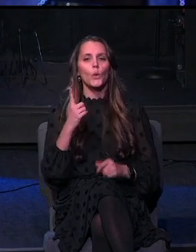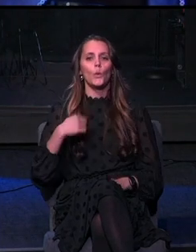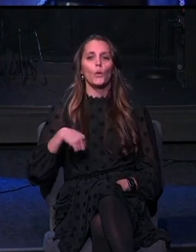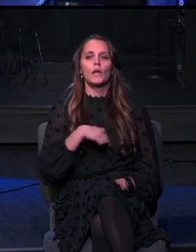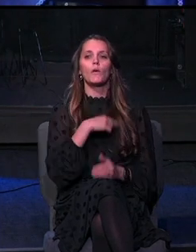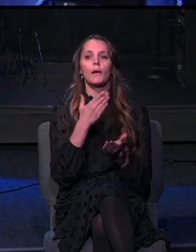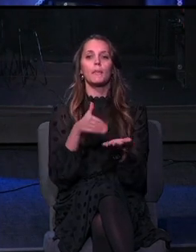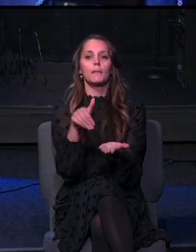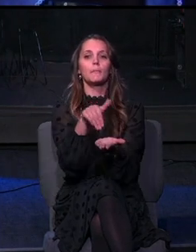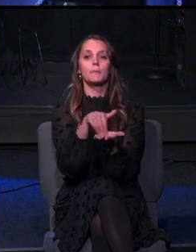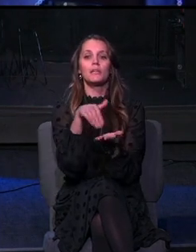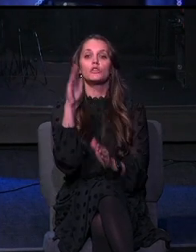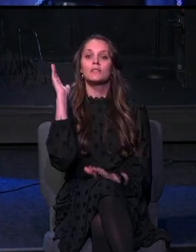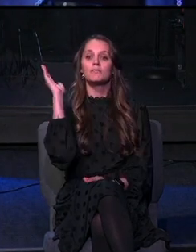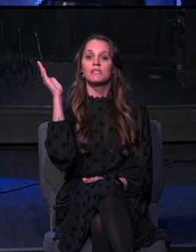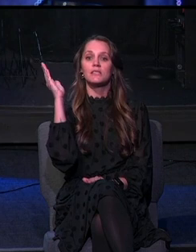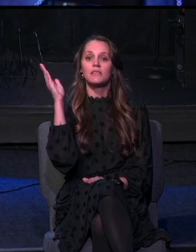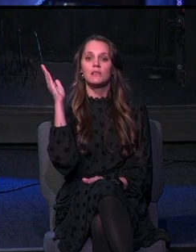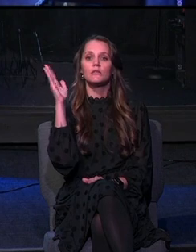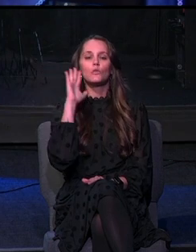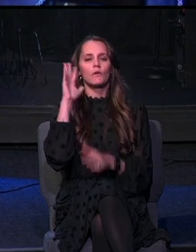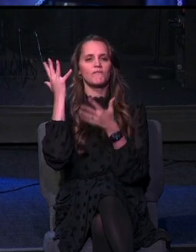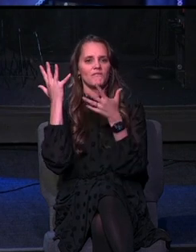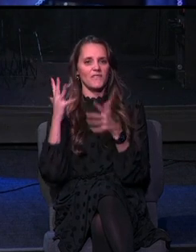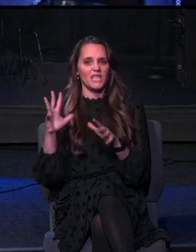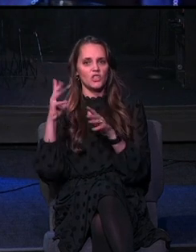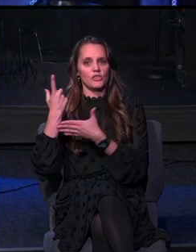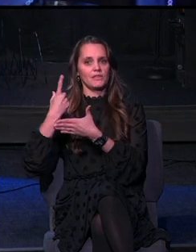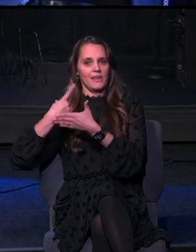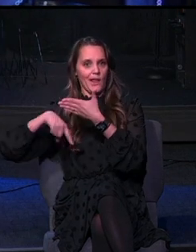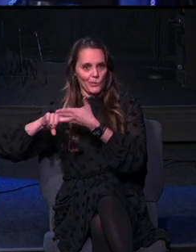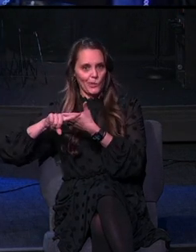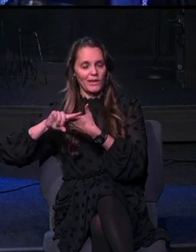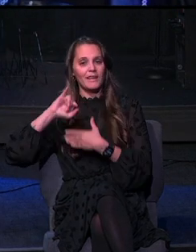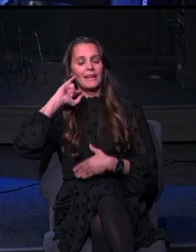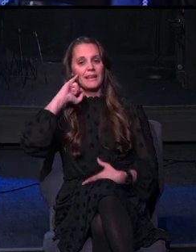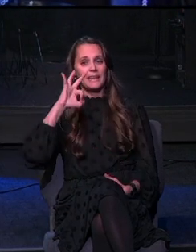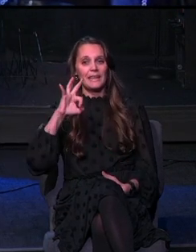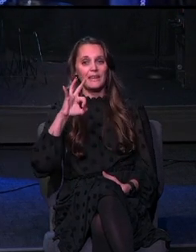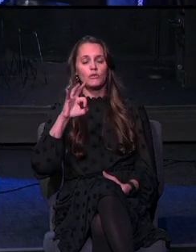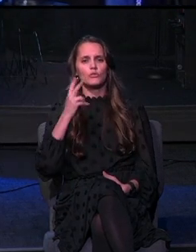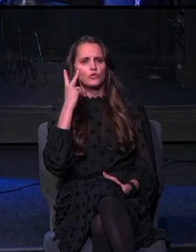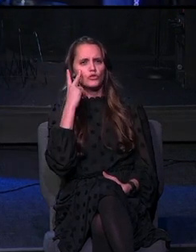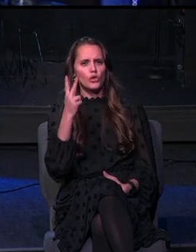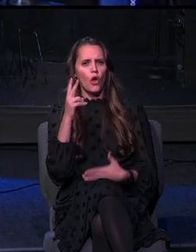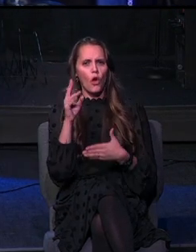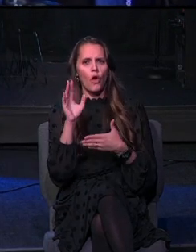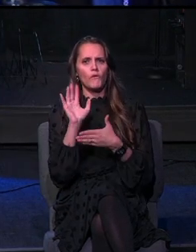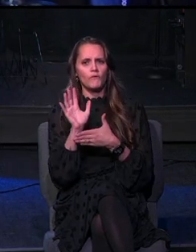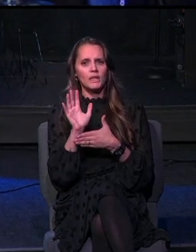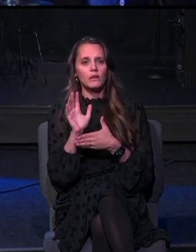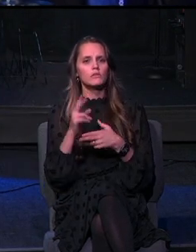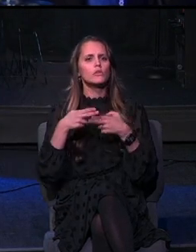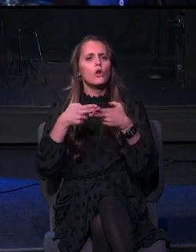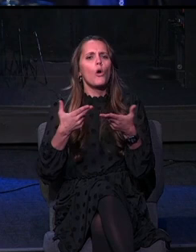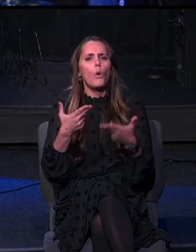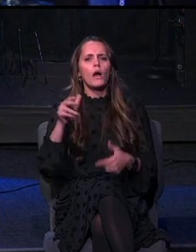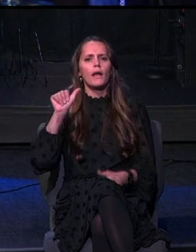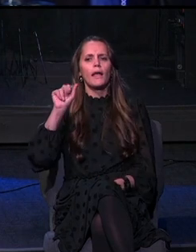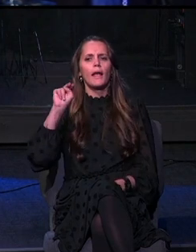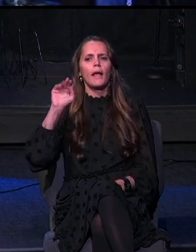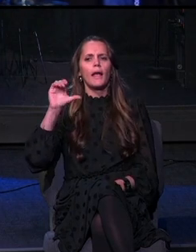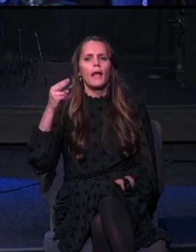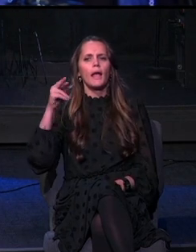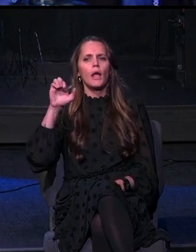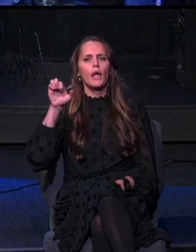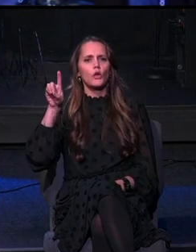middle of a series right now. We're actually going to wrap it up next week, and you saw the video here before that sets it up. It's called Anchored, and we've been talking about different